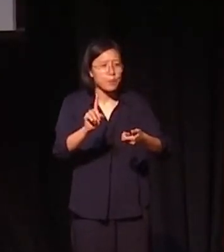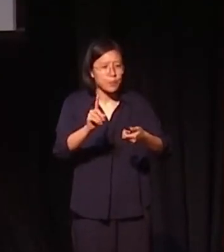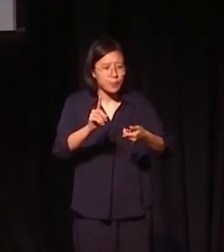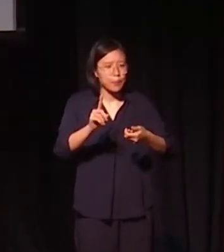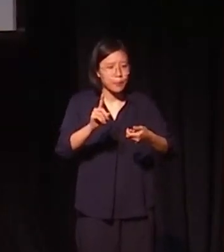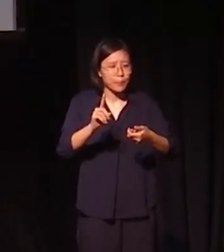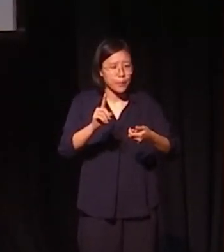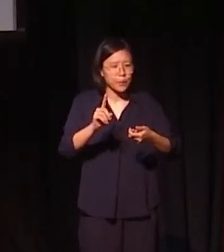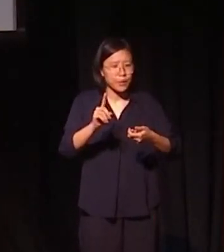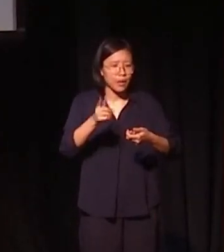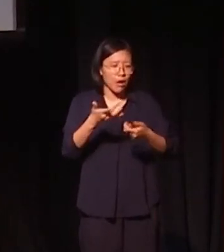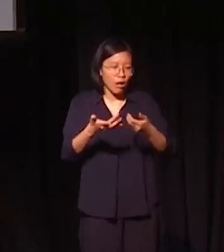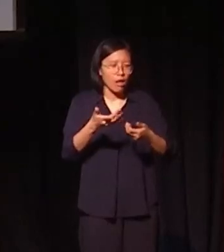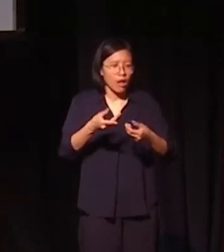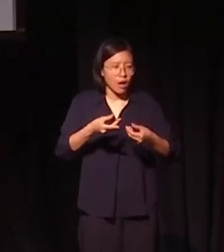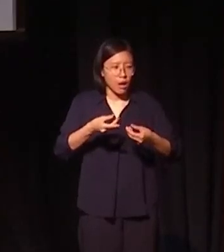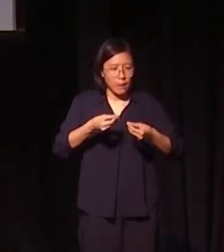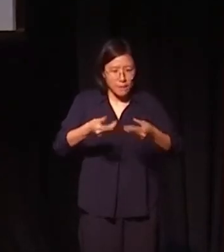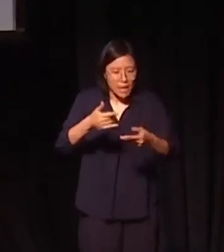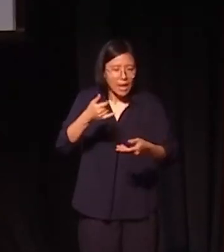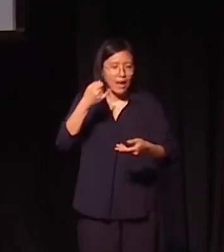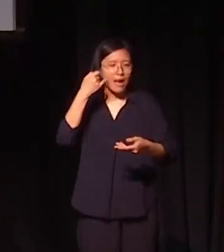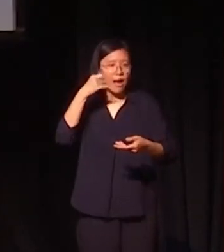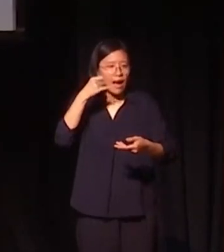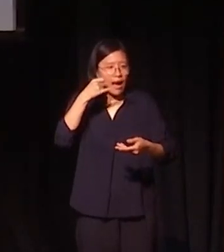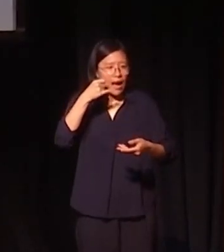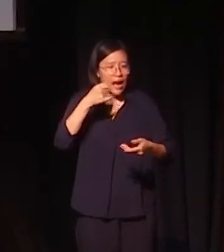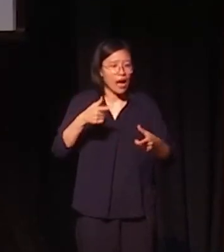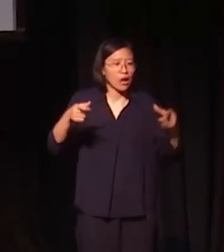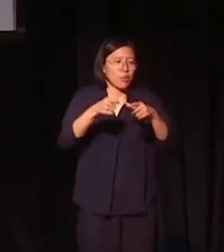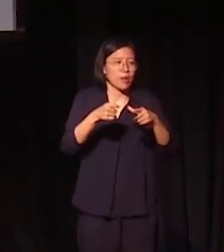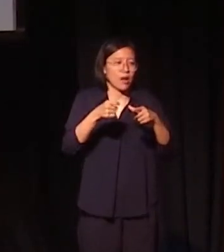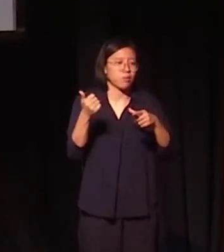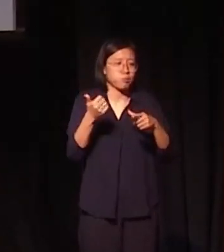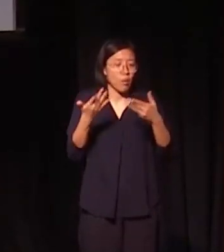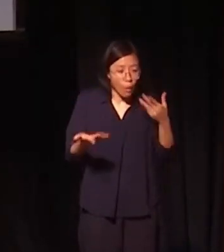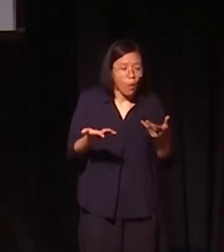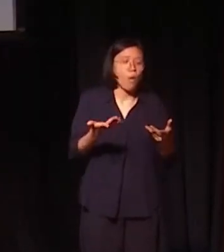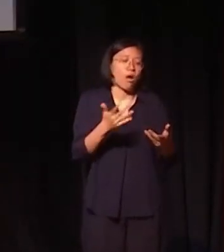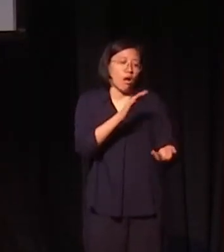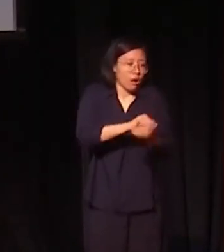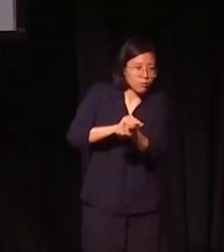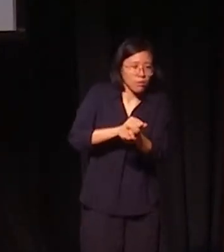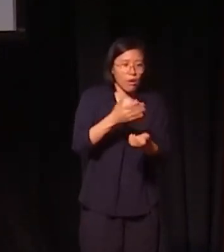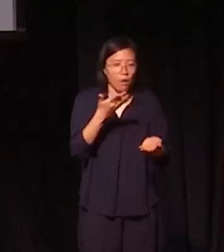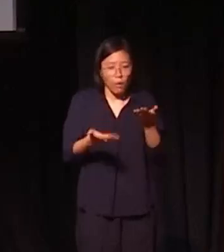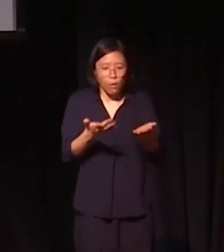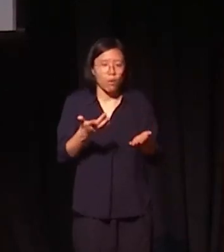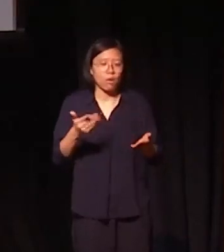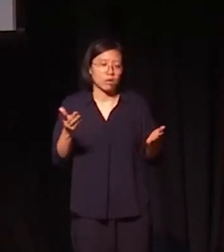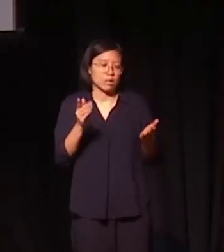aren't even further disadvantaged when they're being interviewed, either as a suspect or a witness or as someone who's being accused of a